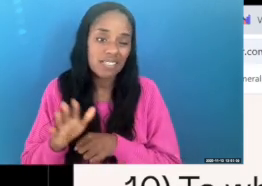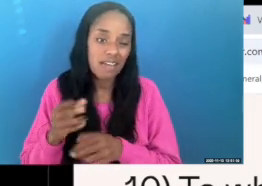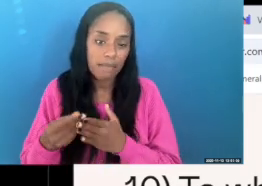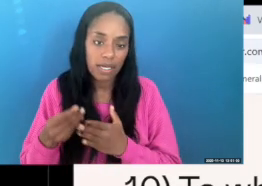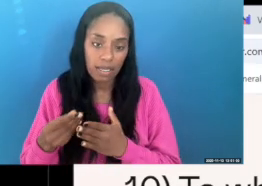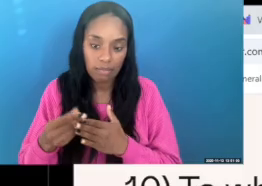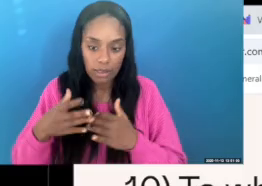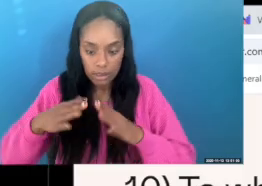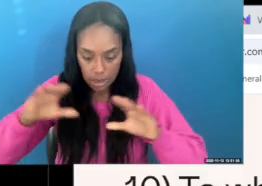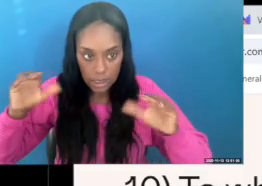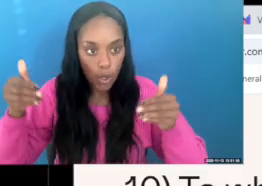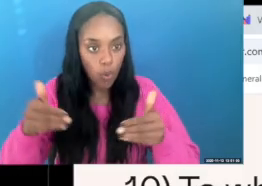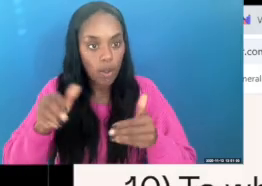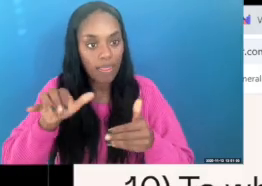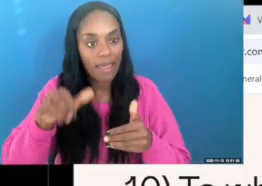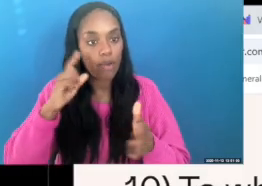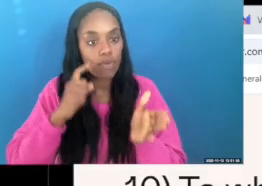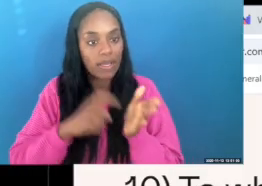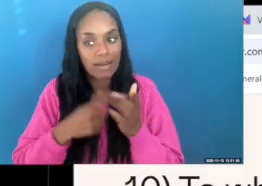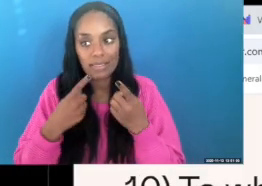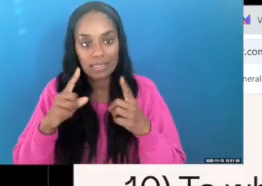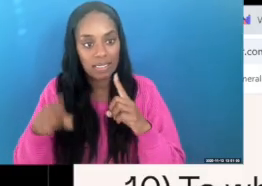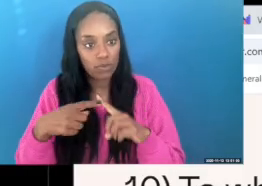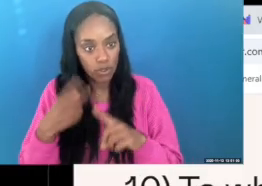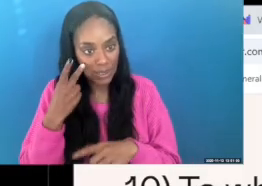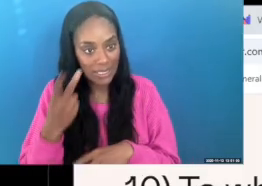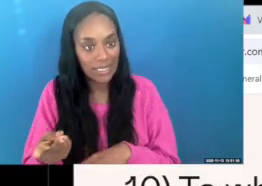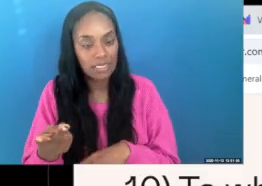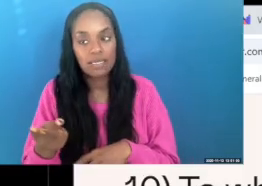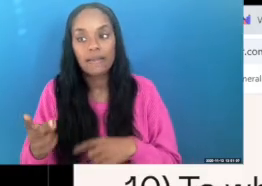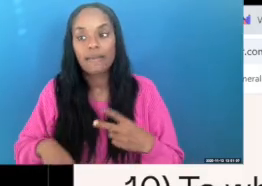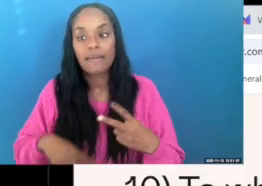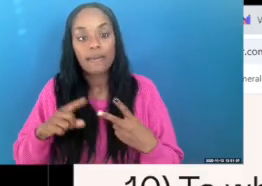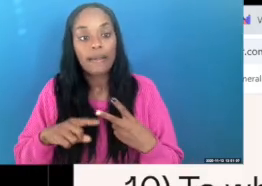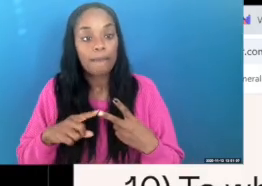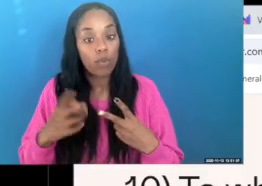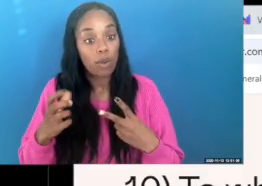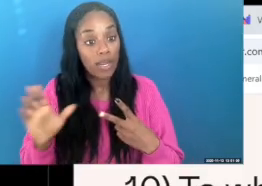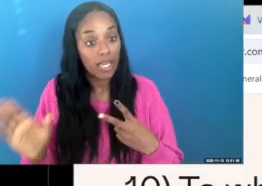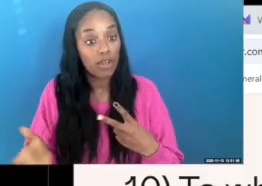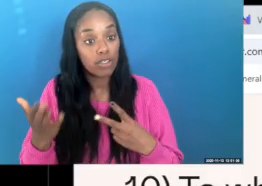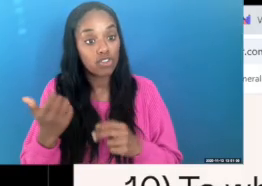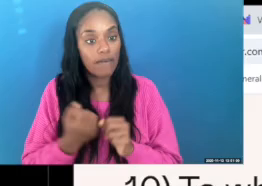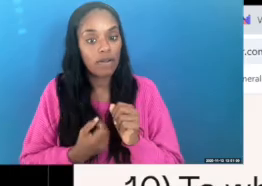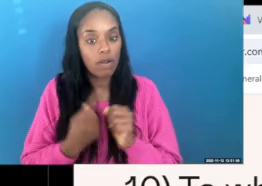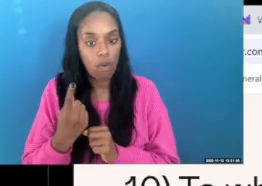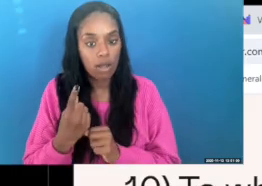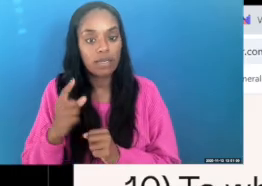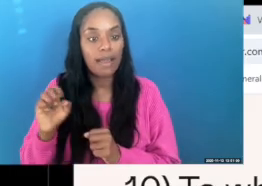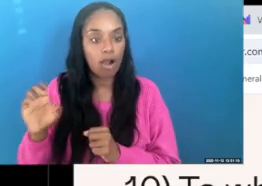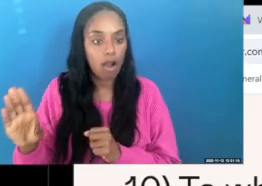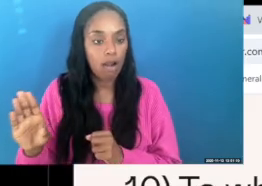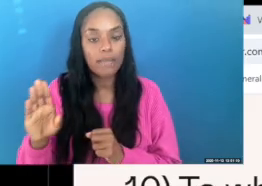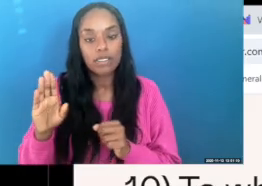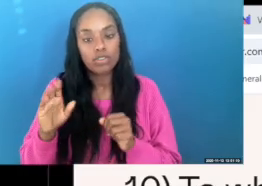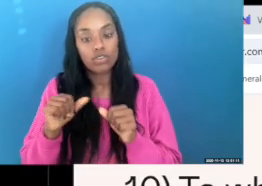headwinds. So obviously HVIP is working, and HVIP never has enough money, and just zero in on that